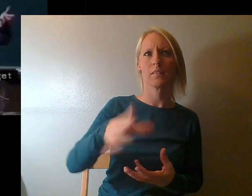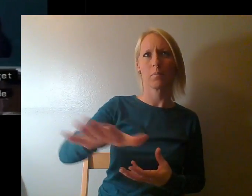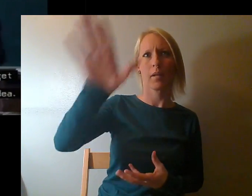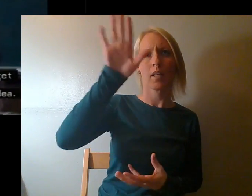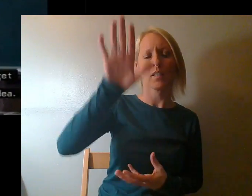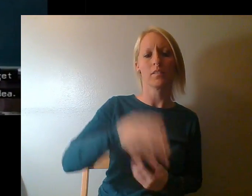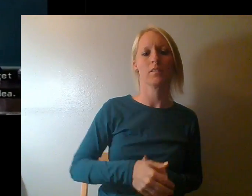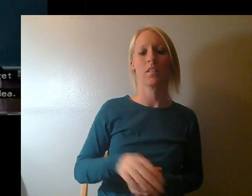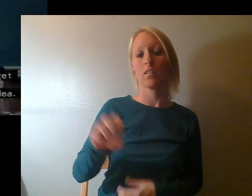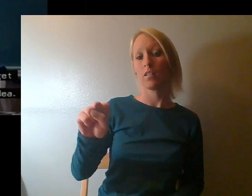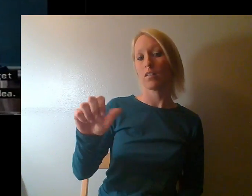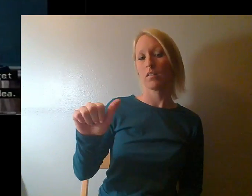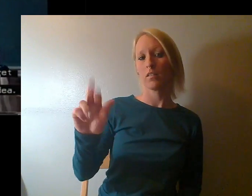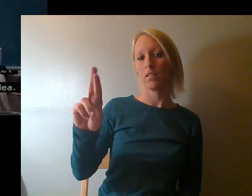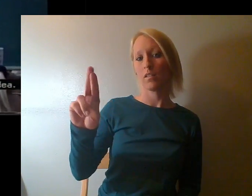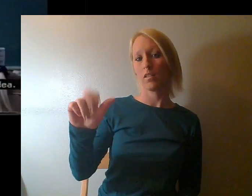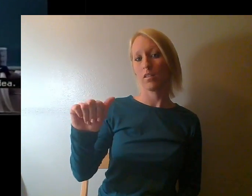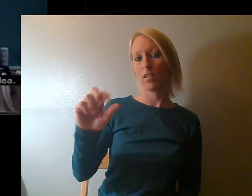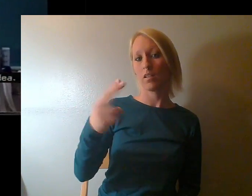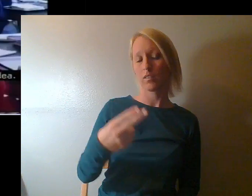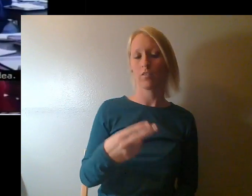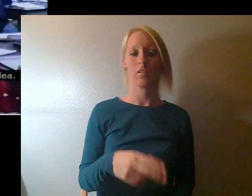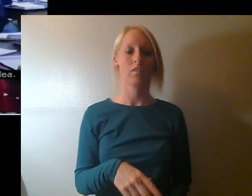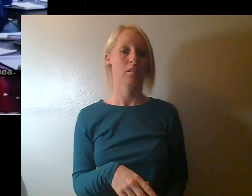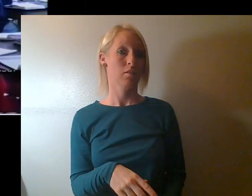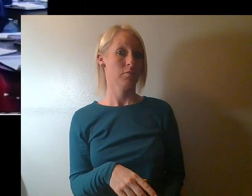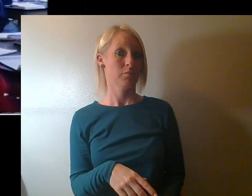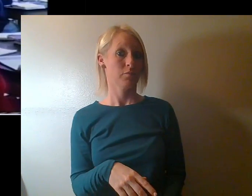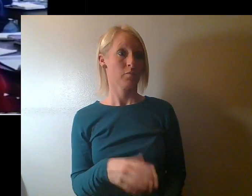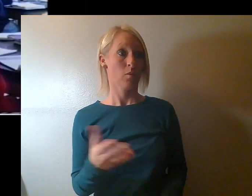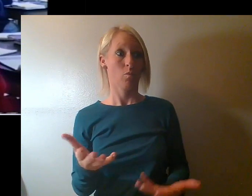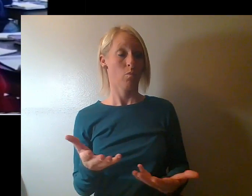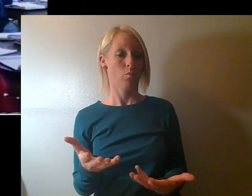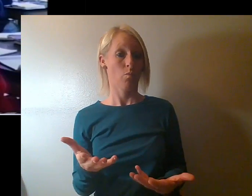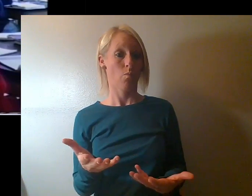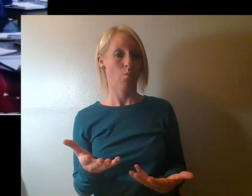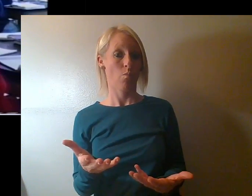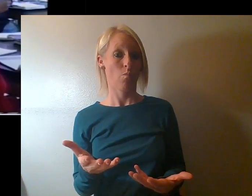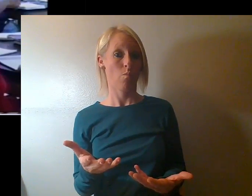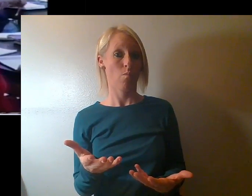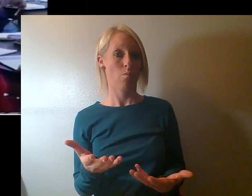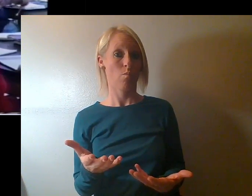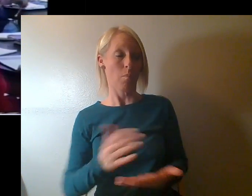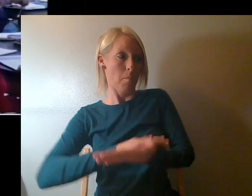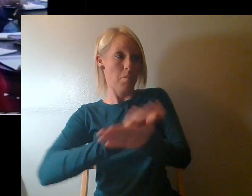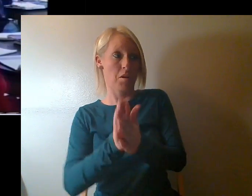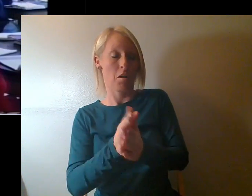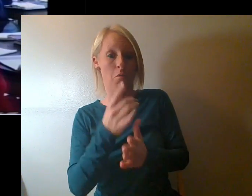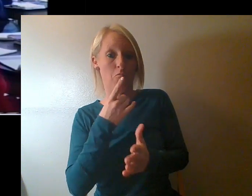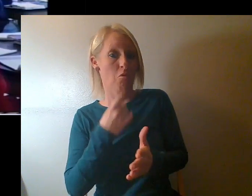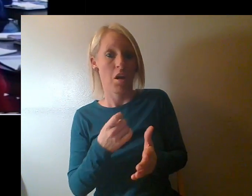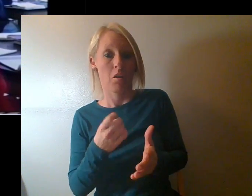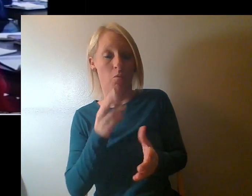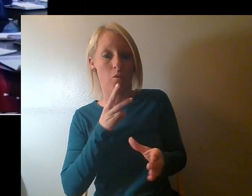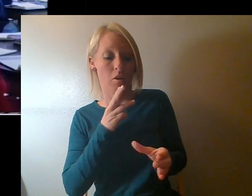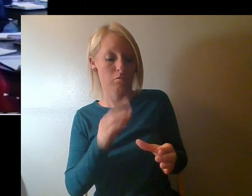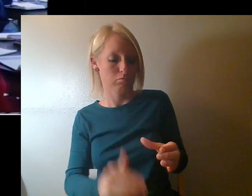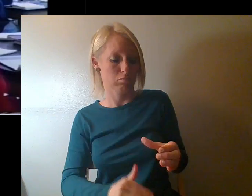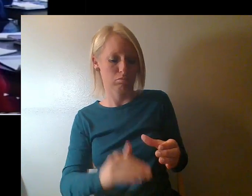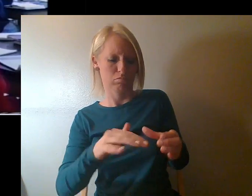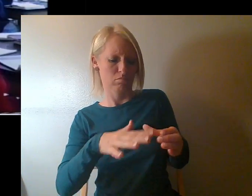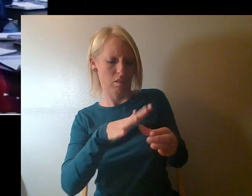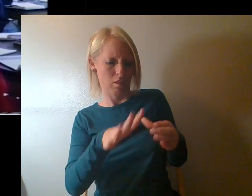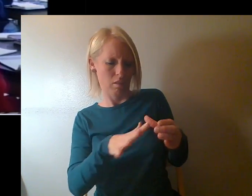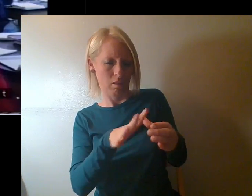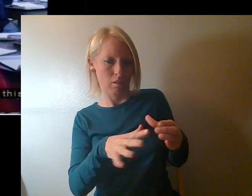start with Sarah's idea. What do you think is going to happen? What's going to turn red? Water. What do you mean?